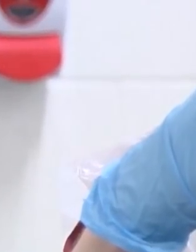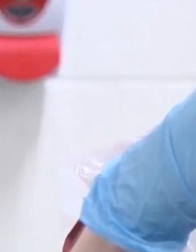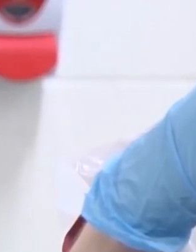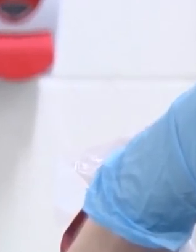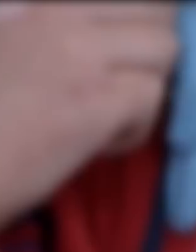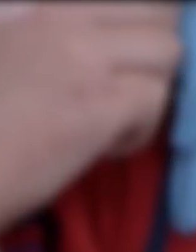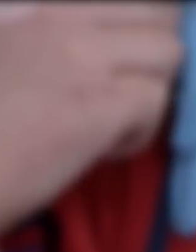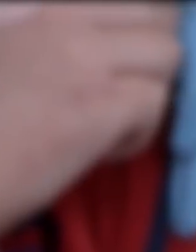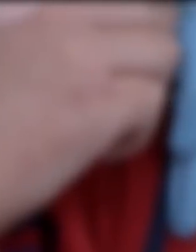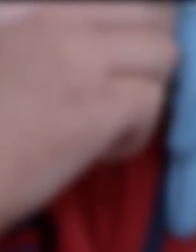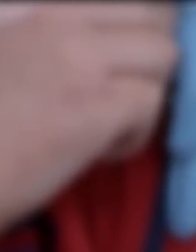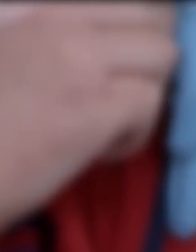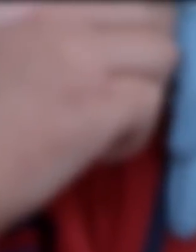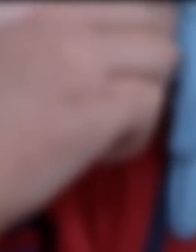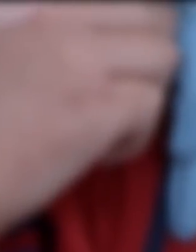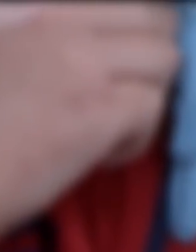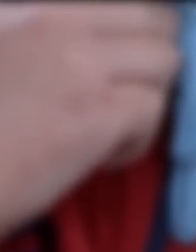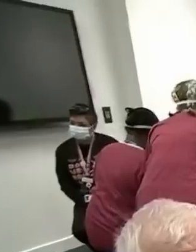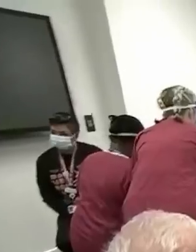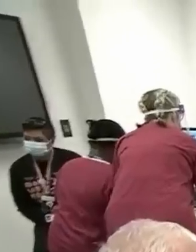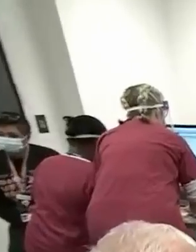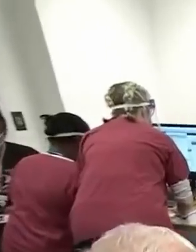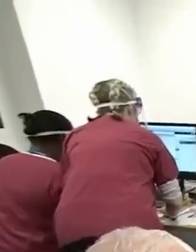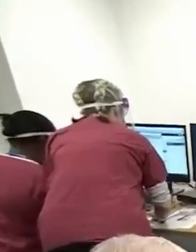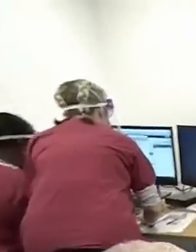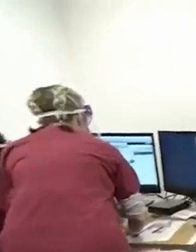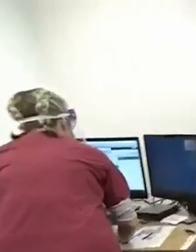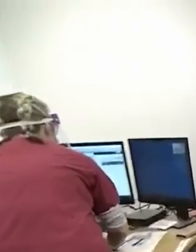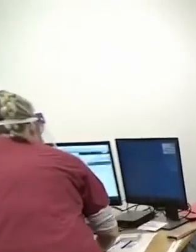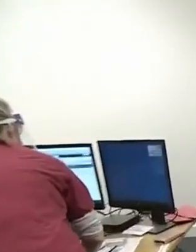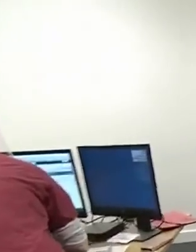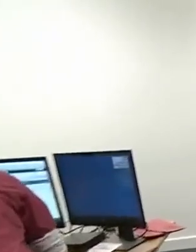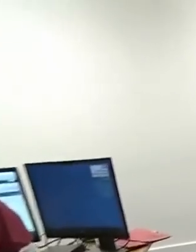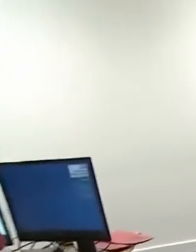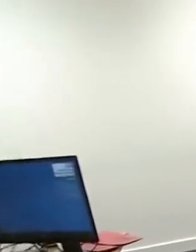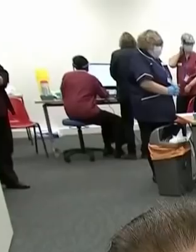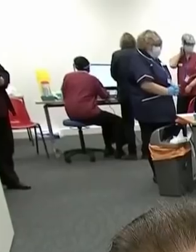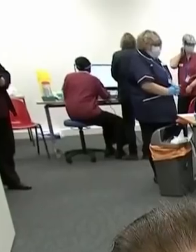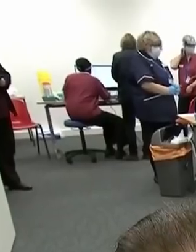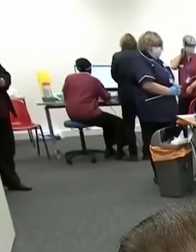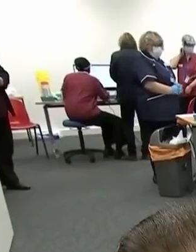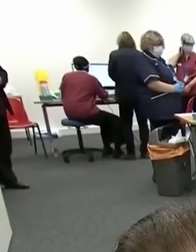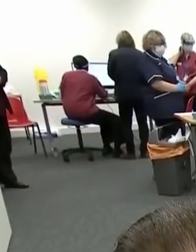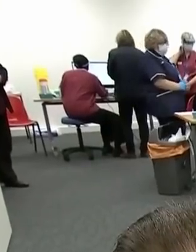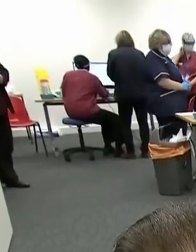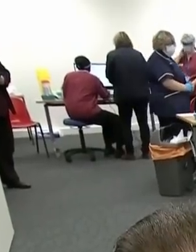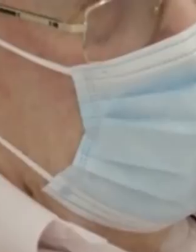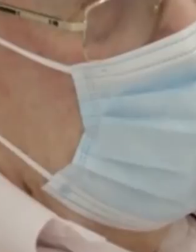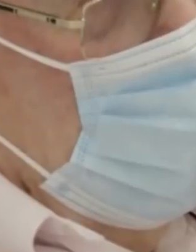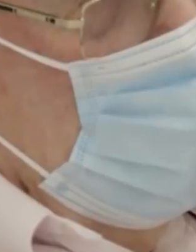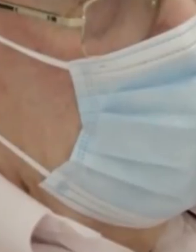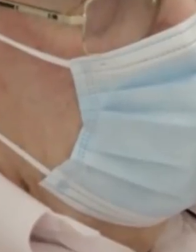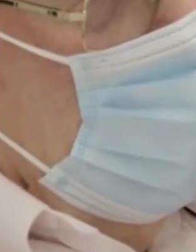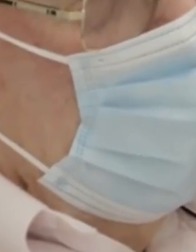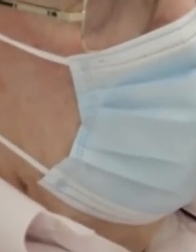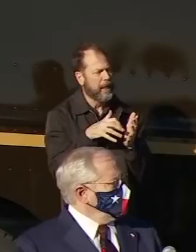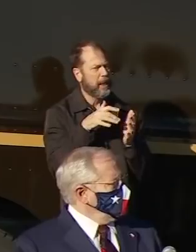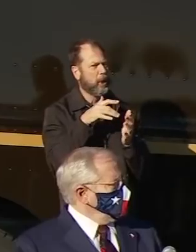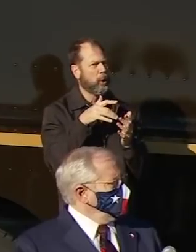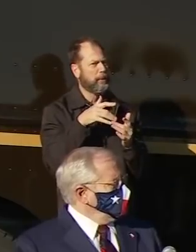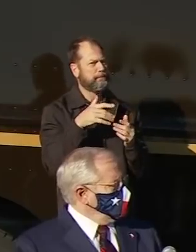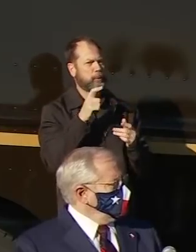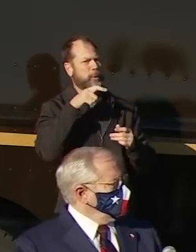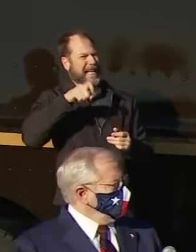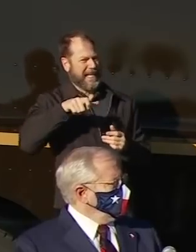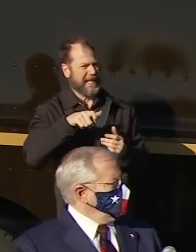doses will be given frontline workers like doctors and nurses. They'll be followed by the elderly. And that includes especially those who